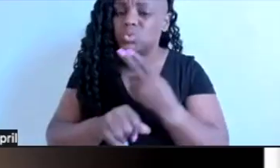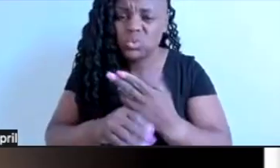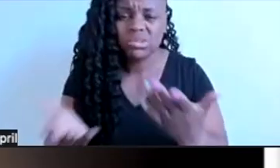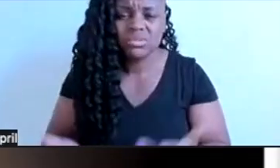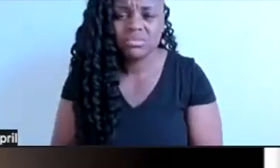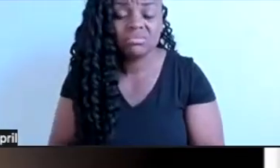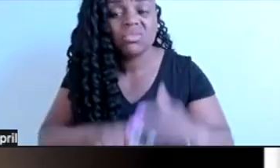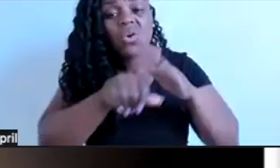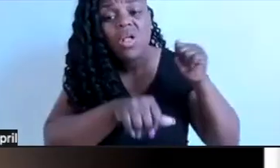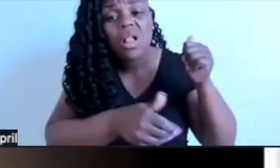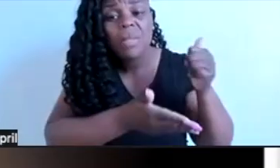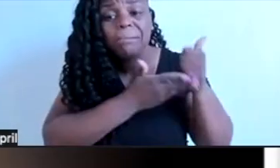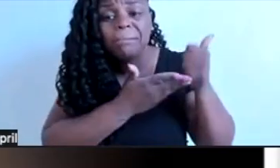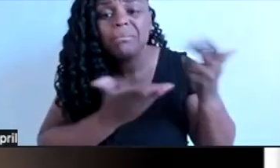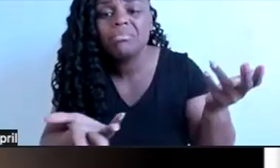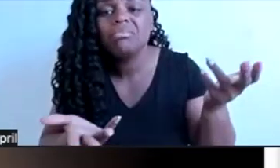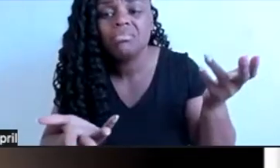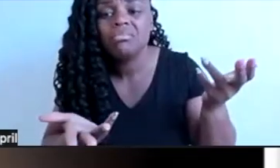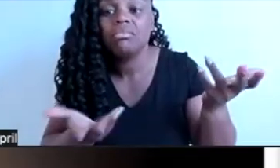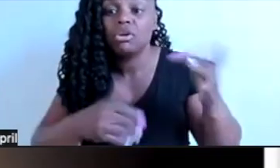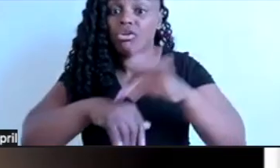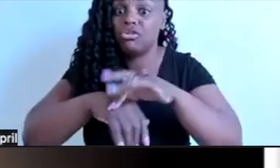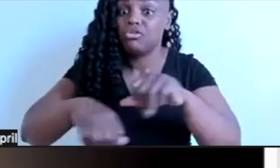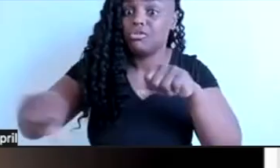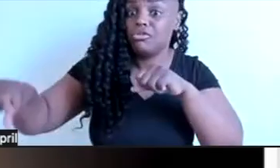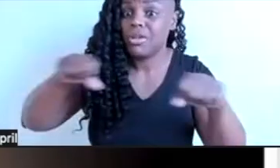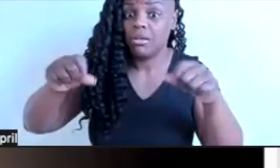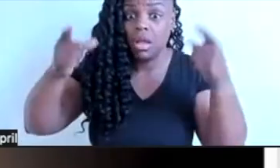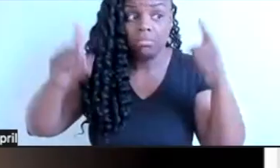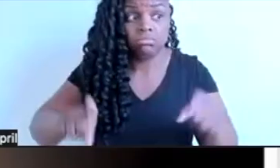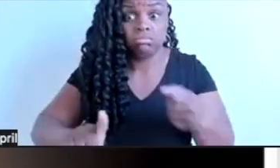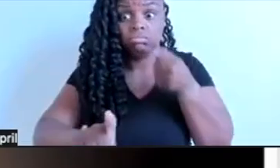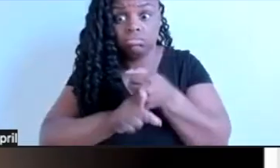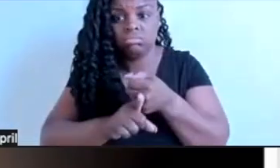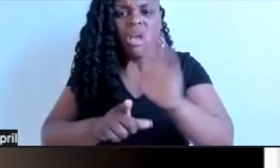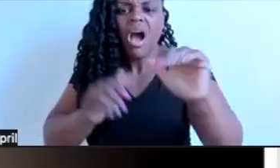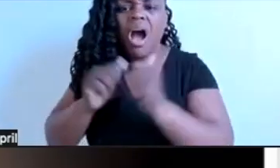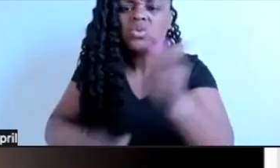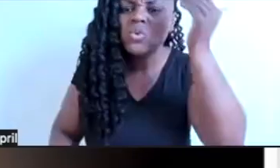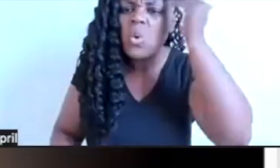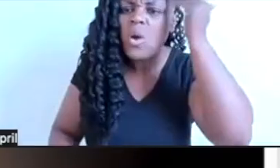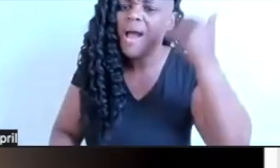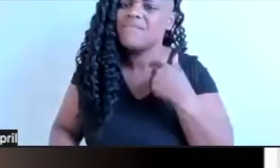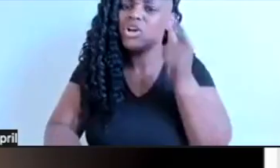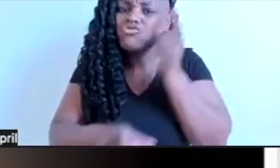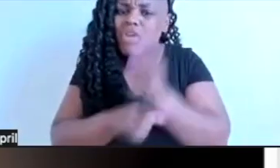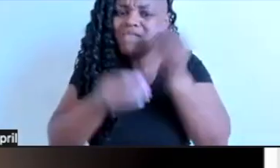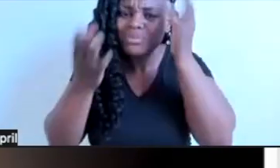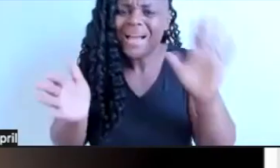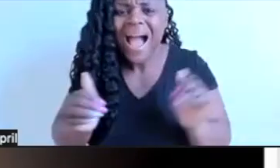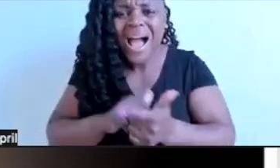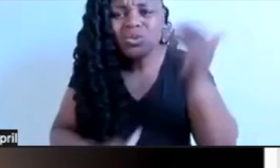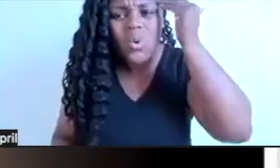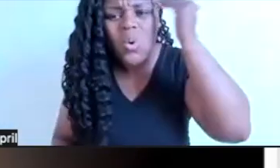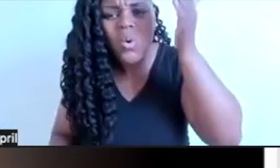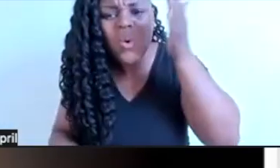After an earthquake, getting accurate information from trusted sources will help you plan your next steps. Do not trust information posted